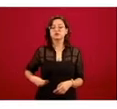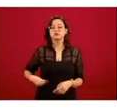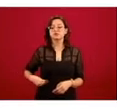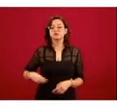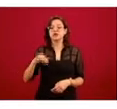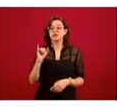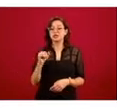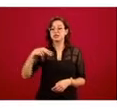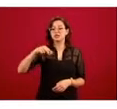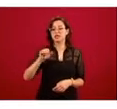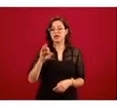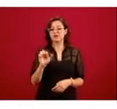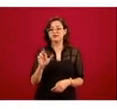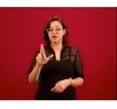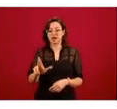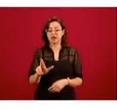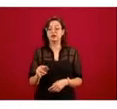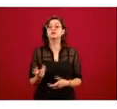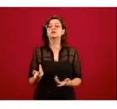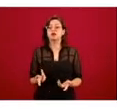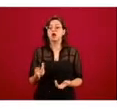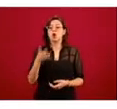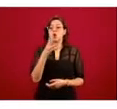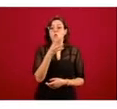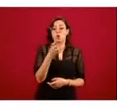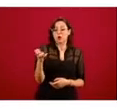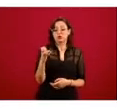shade of green.